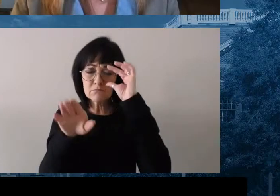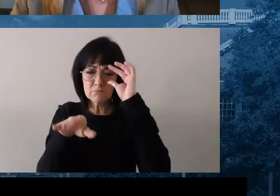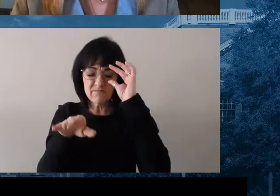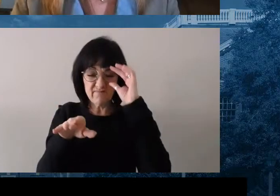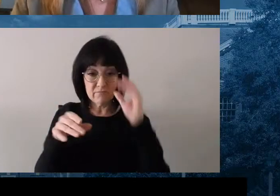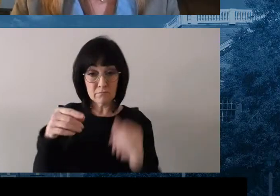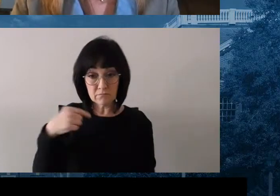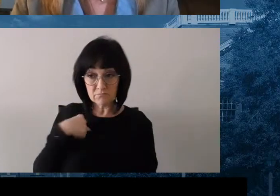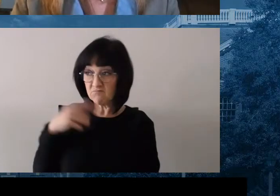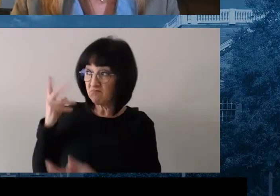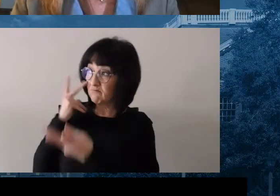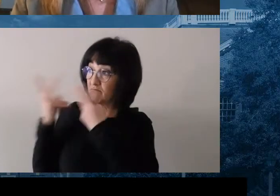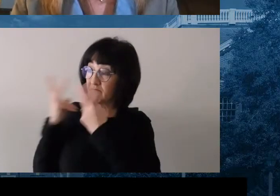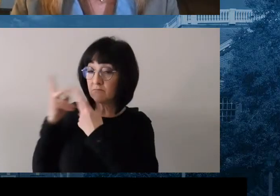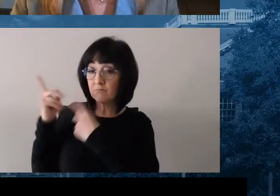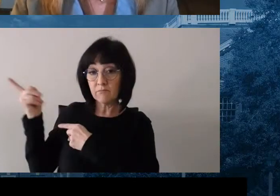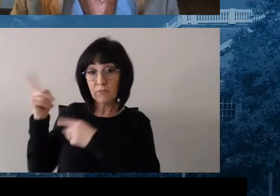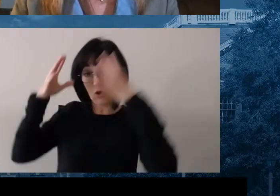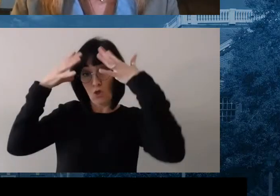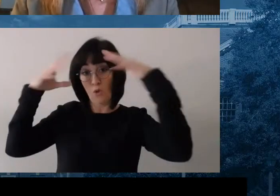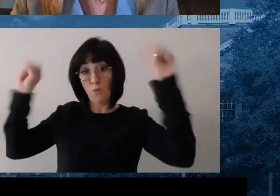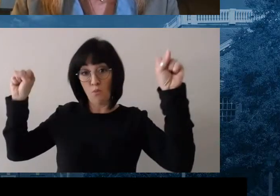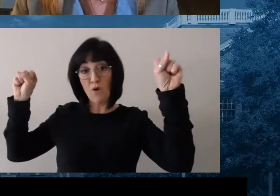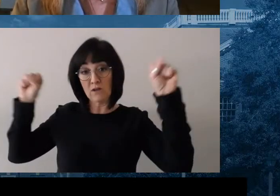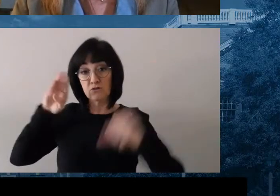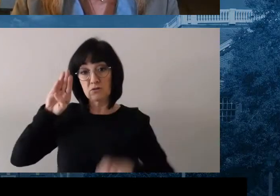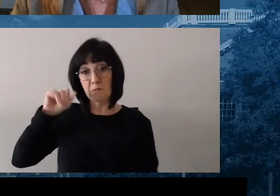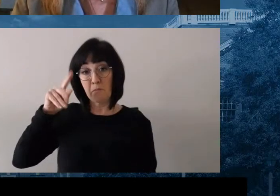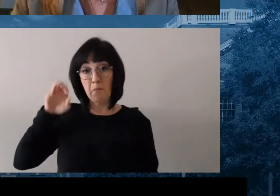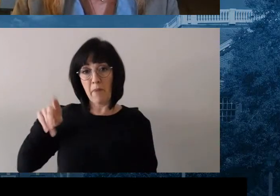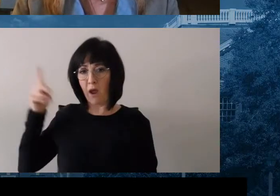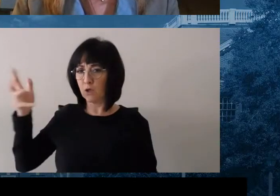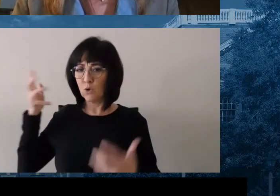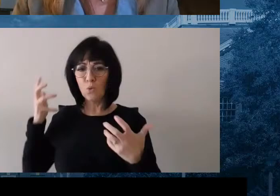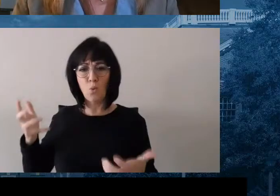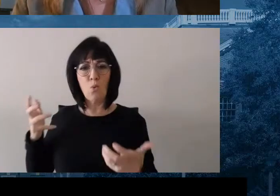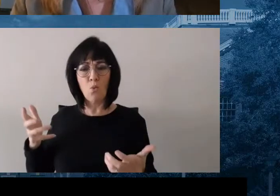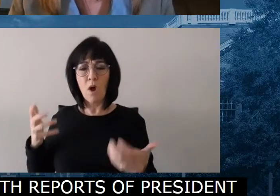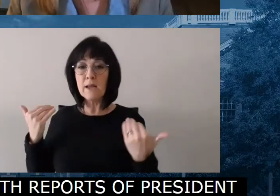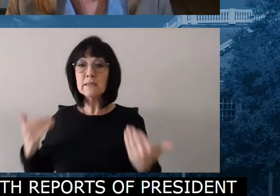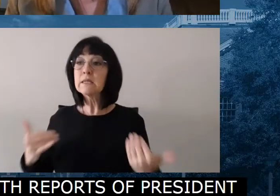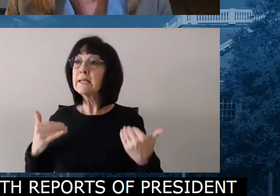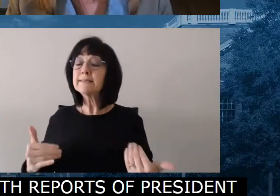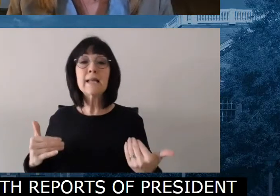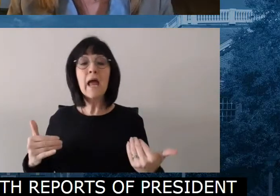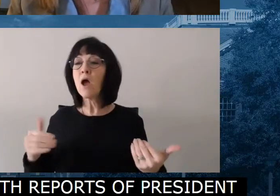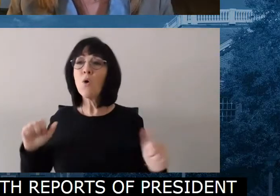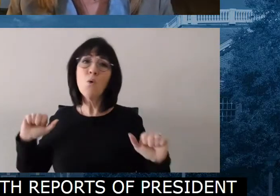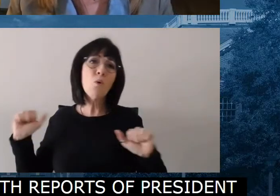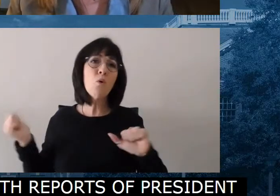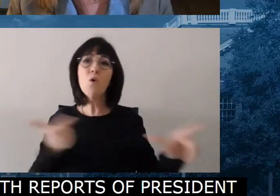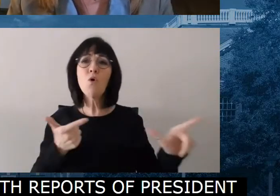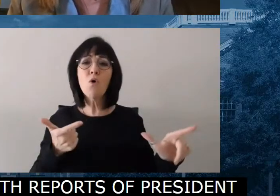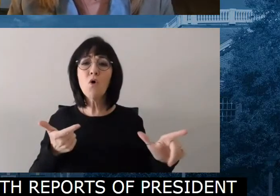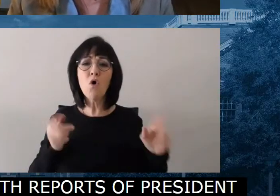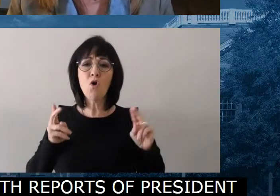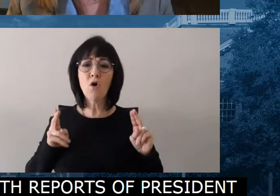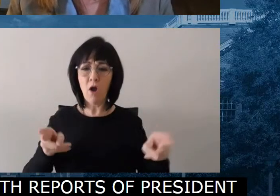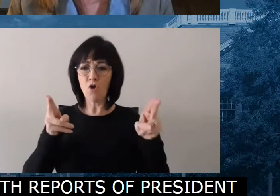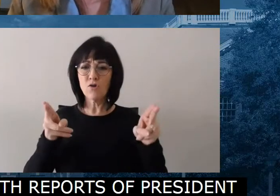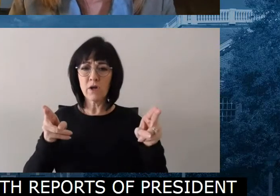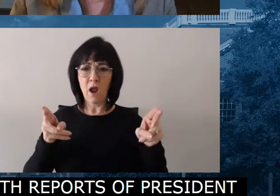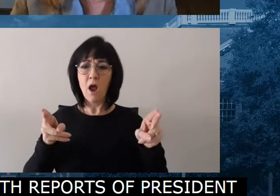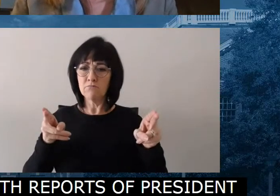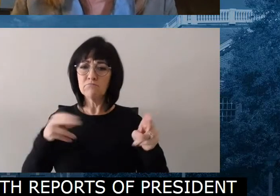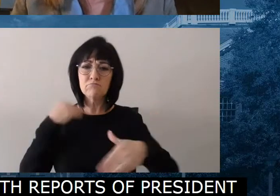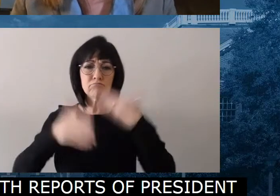Biden's decision to accelerate vaccine plans overwhelming the system in North Carolina and Florida, is there any sense of how Delaware's system